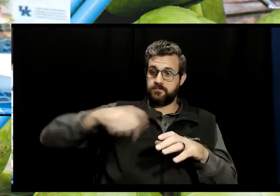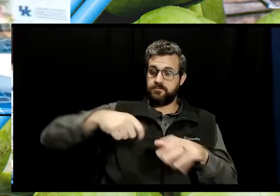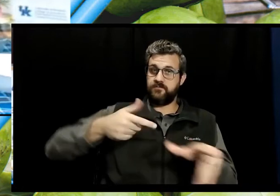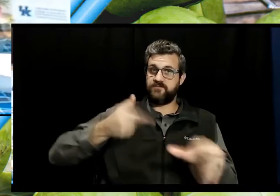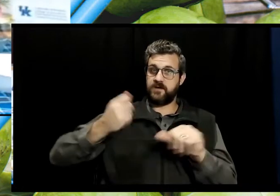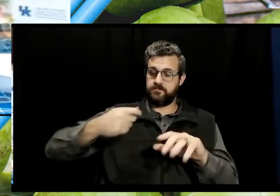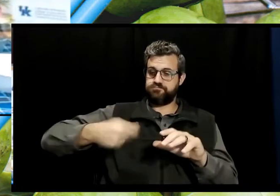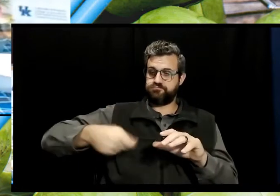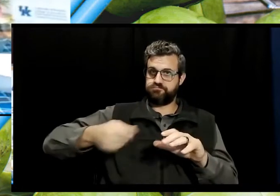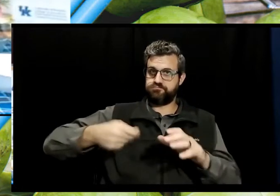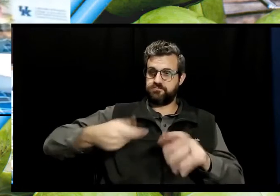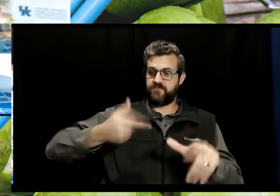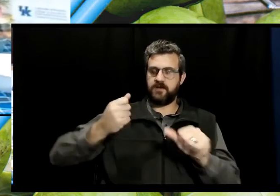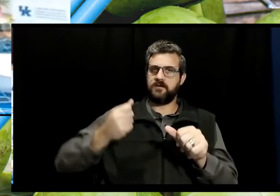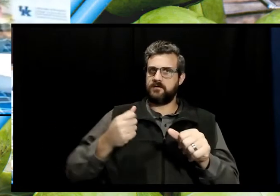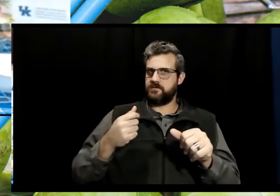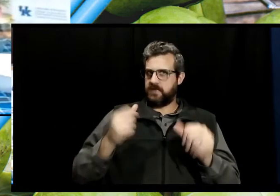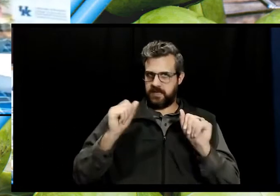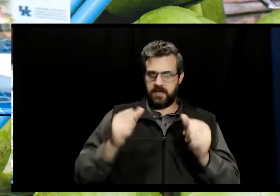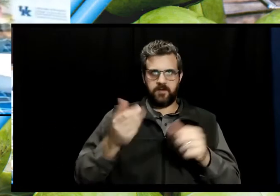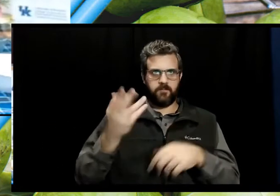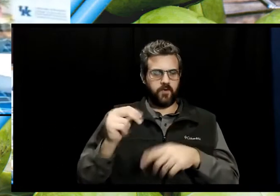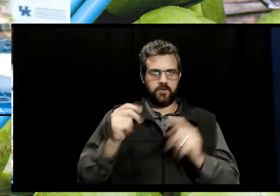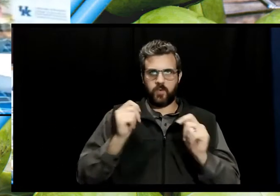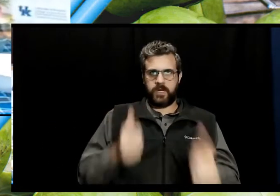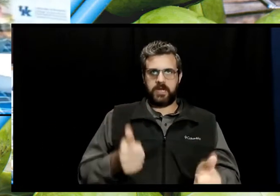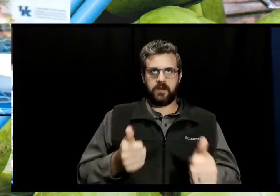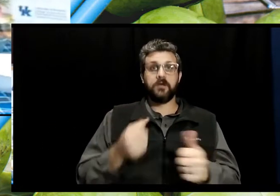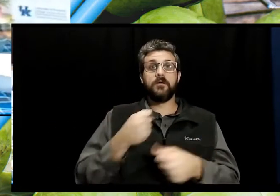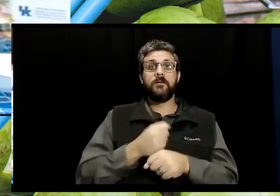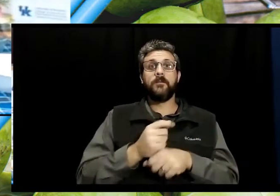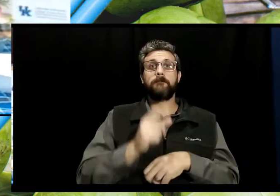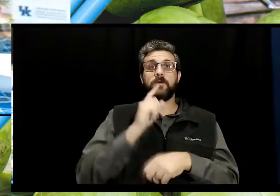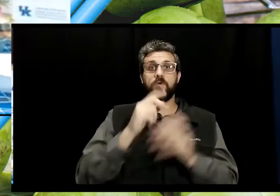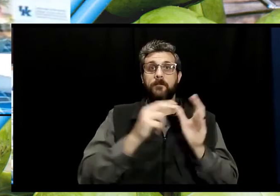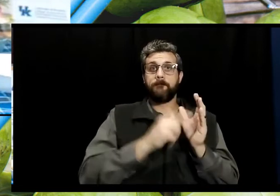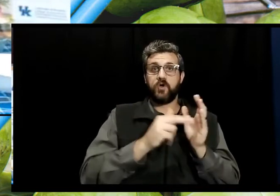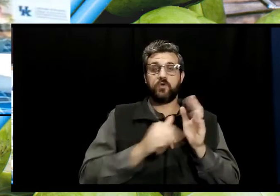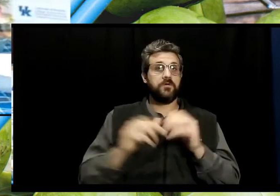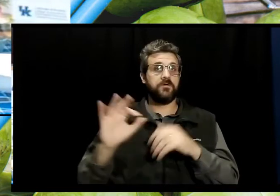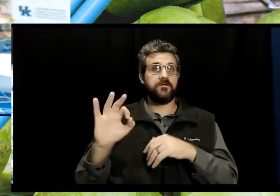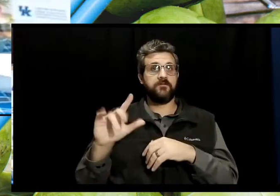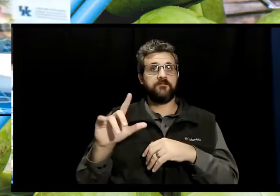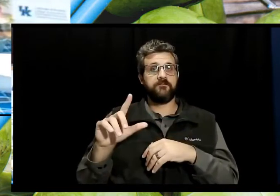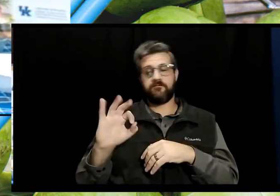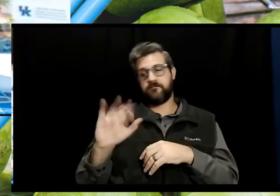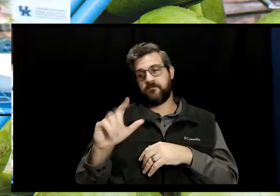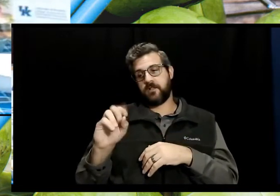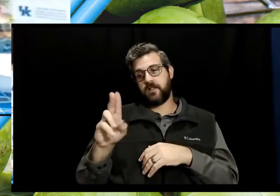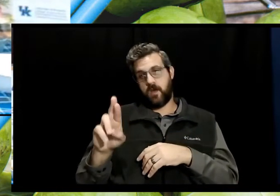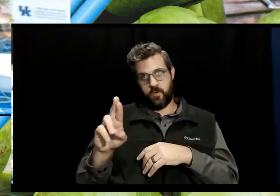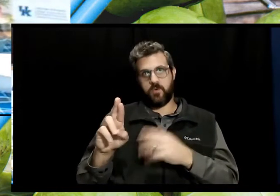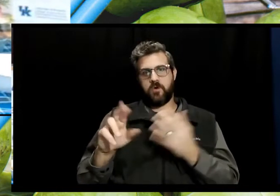because this can burn pretty quickly, but you just want to make sure that your butter and your flour gets nice